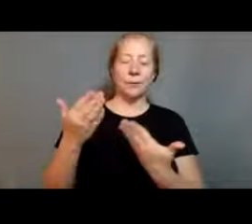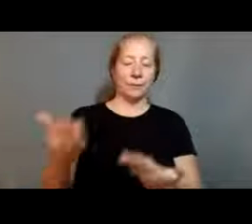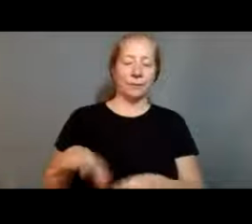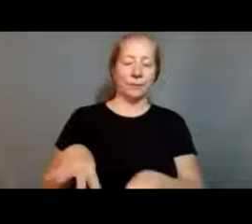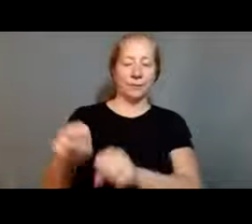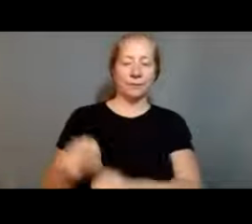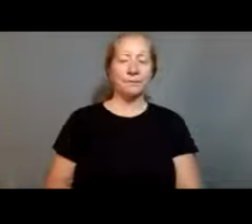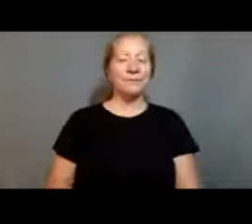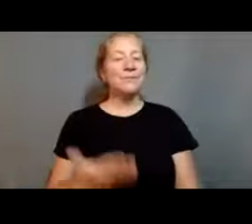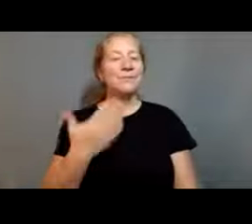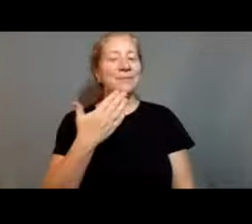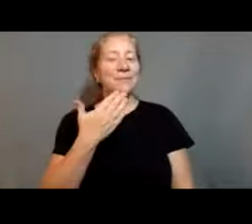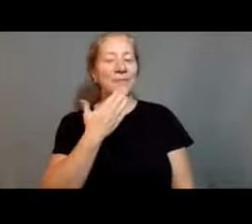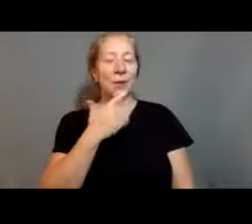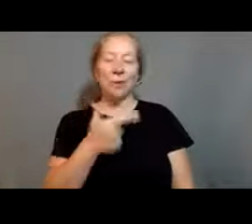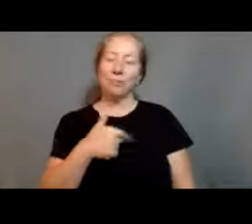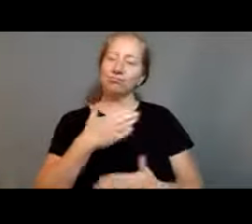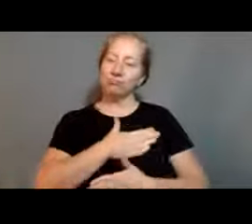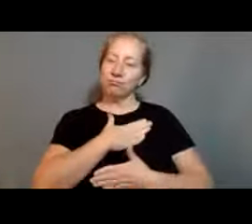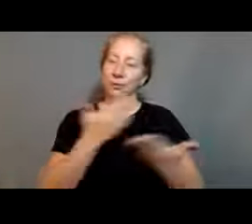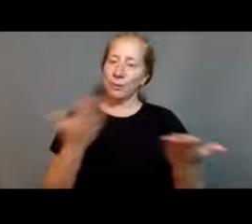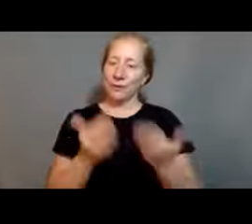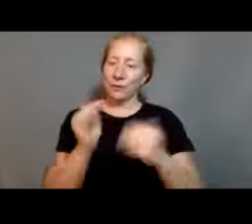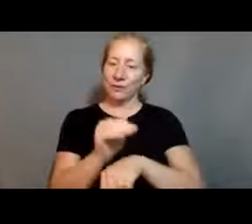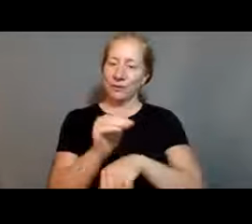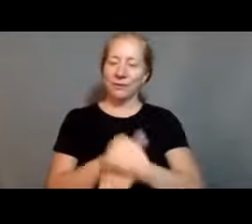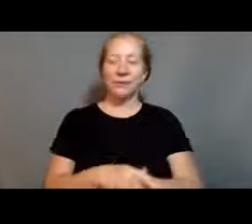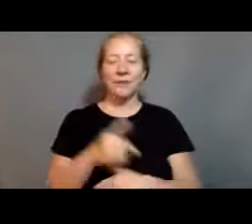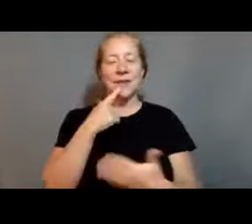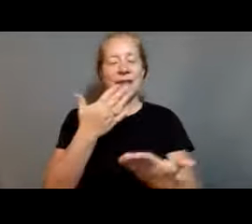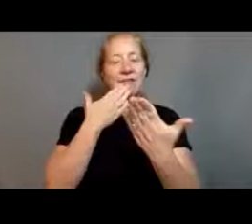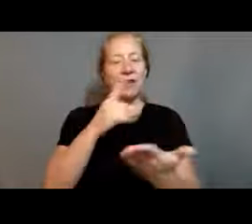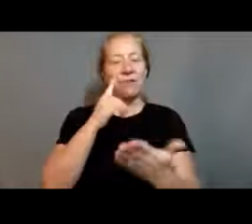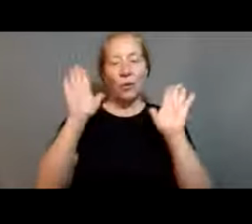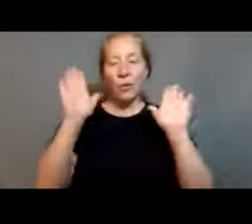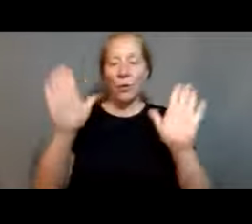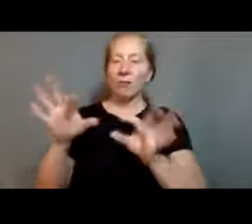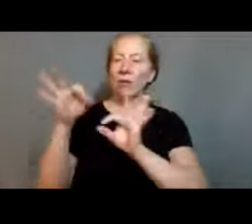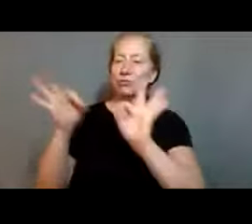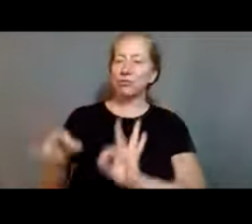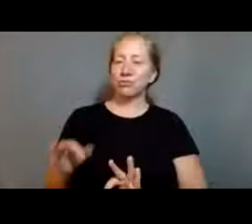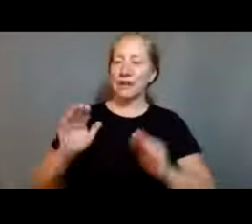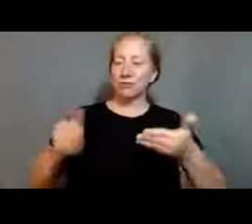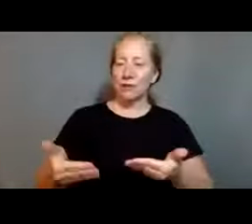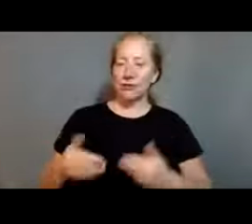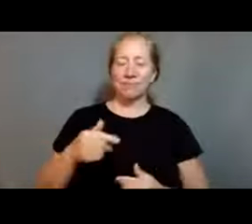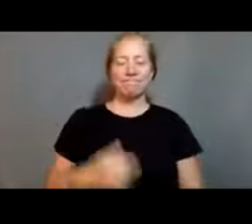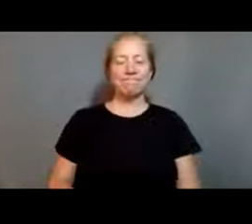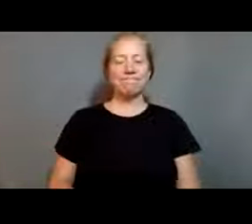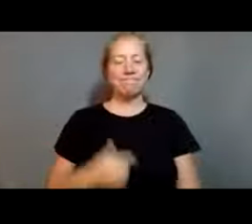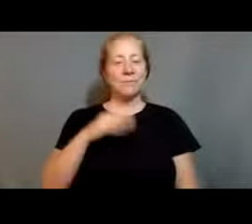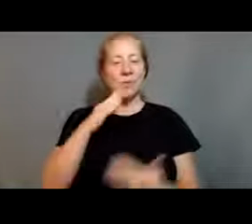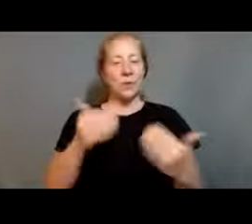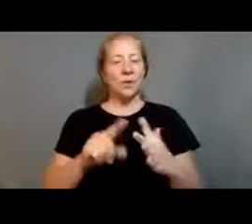you very much, Grace. It's a pleasure to be here this evening, and thank you for that wonderful introduction. So I will get started.